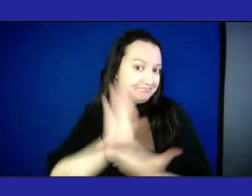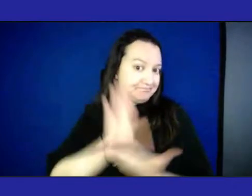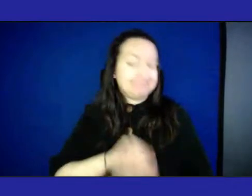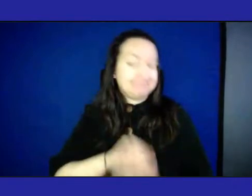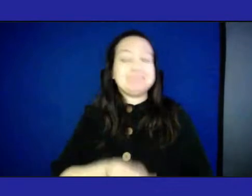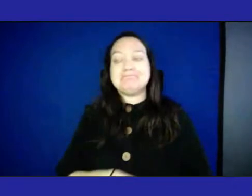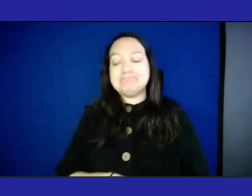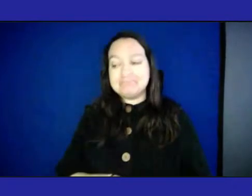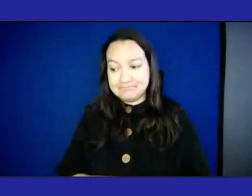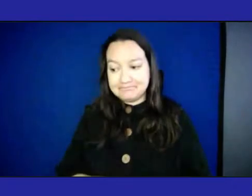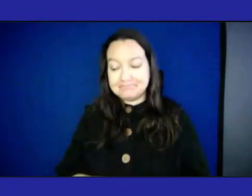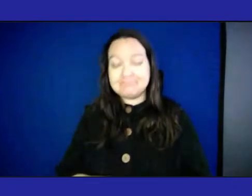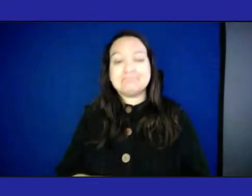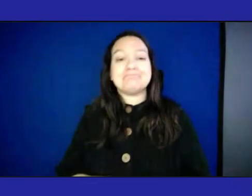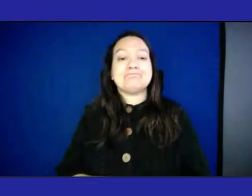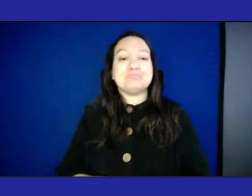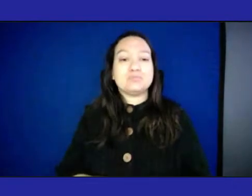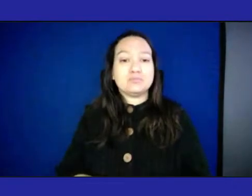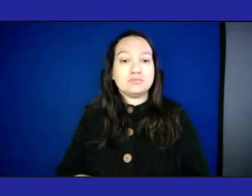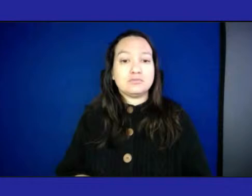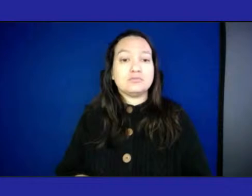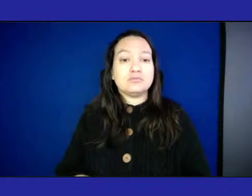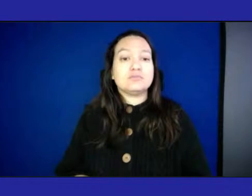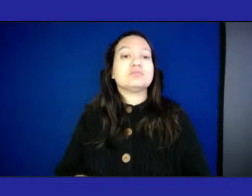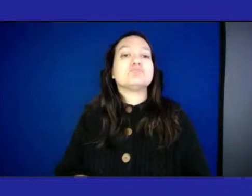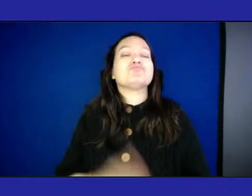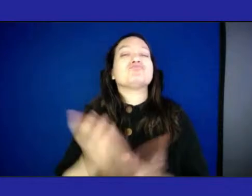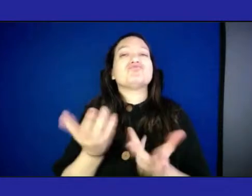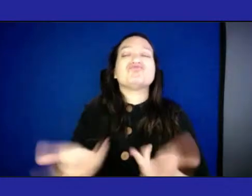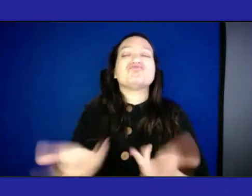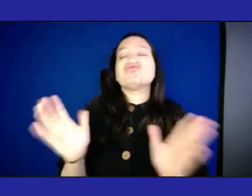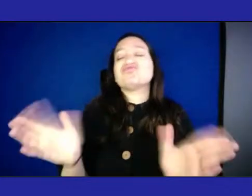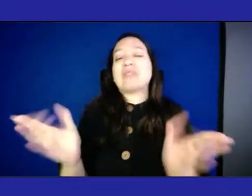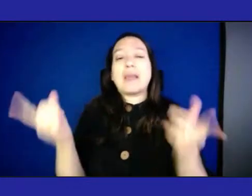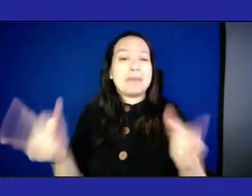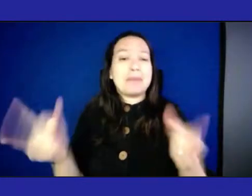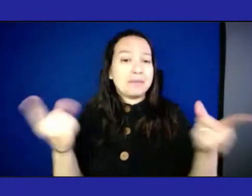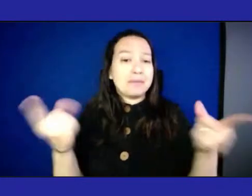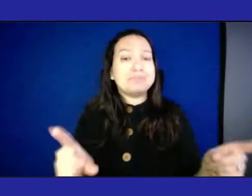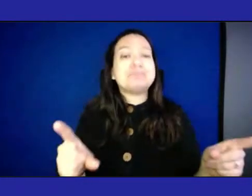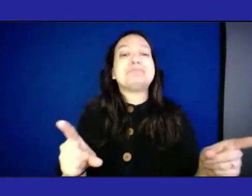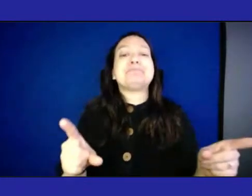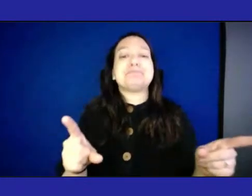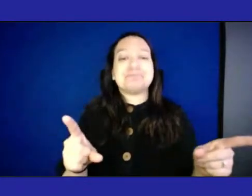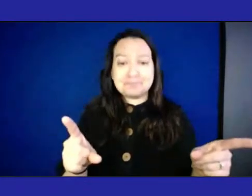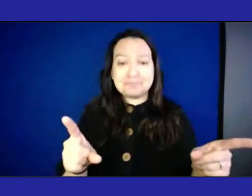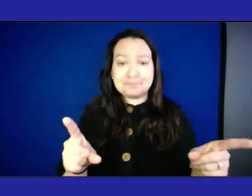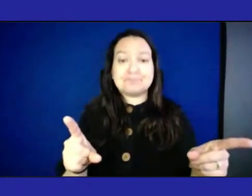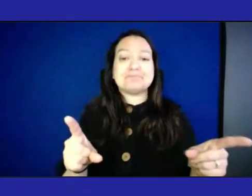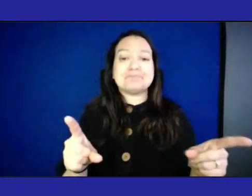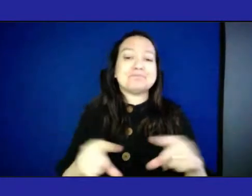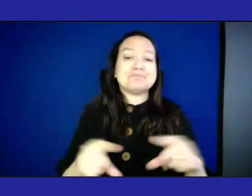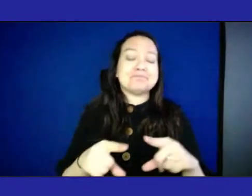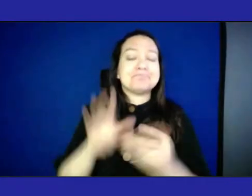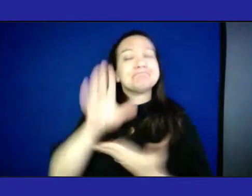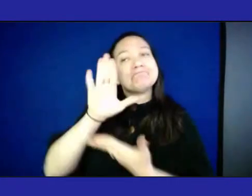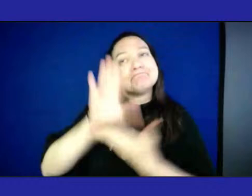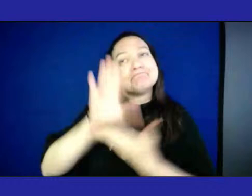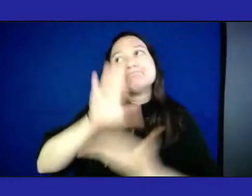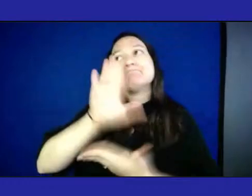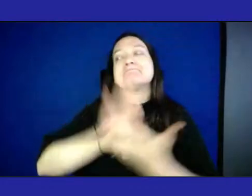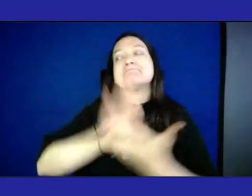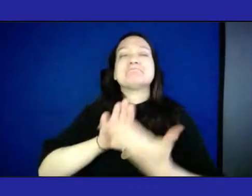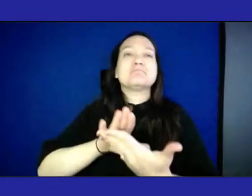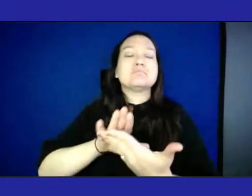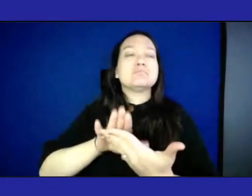Next slide. Our fireside chats are going on. These are FaceTime interactions by the nurse executive